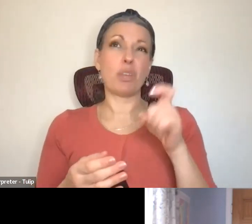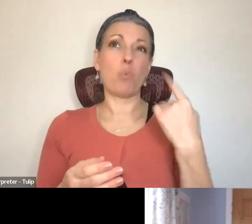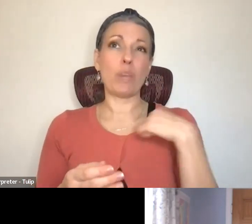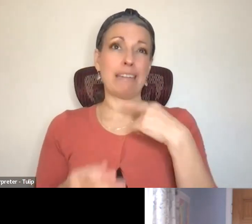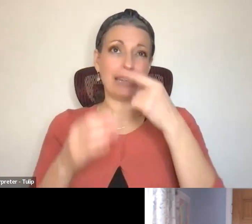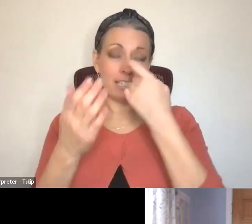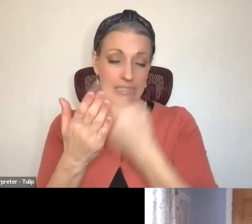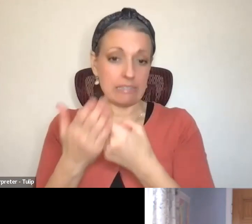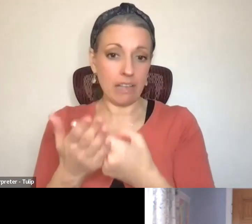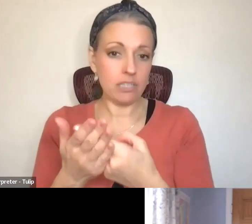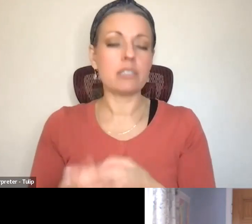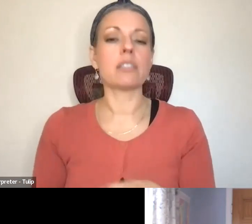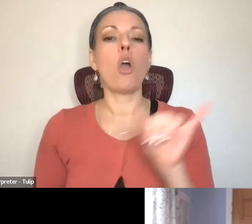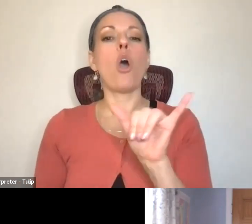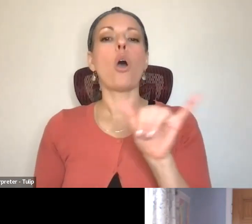about. Also,